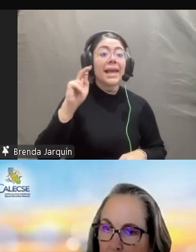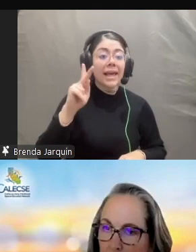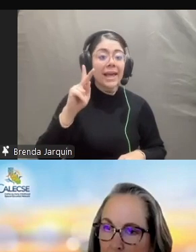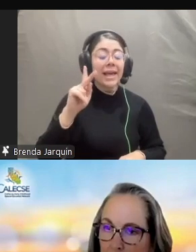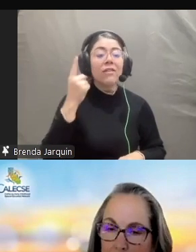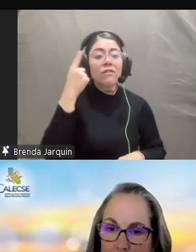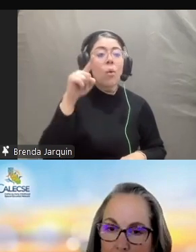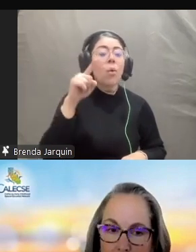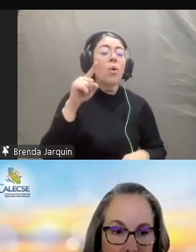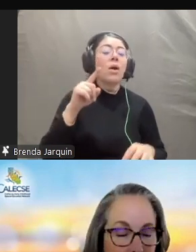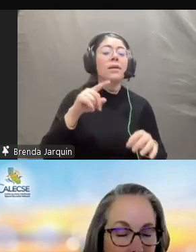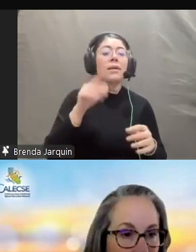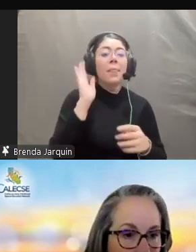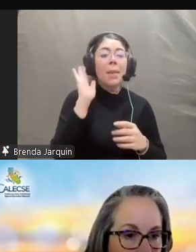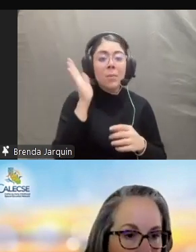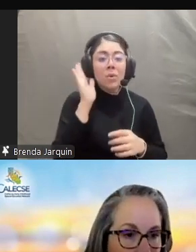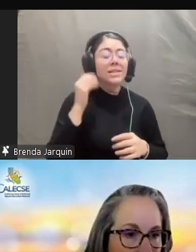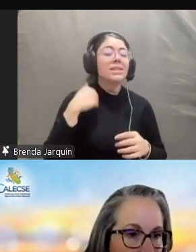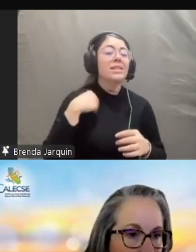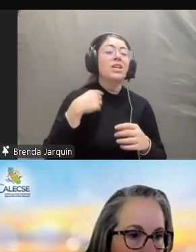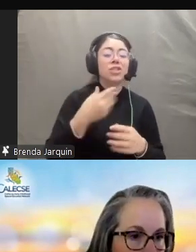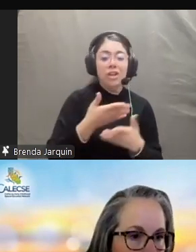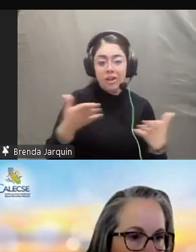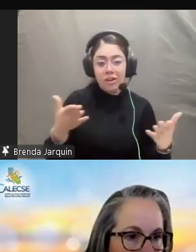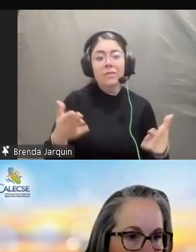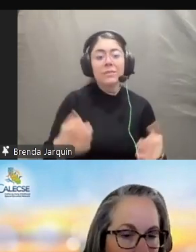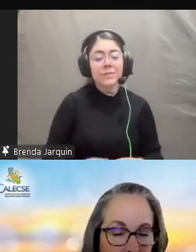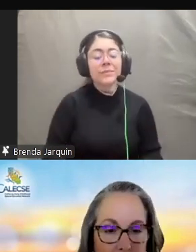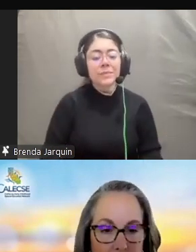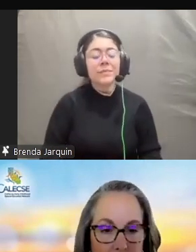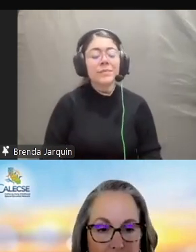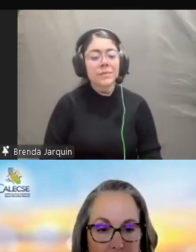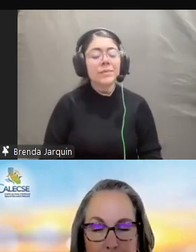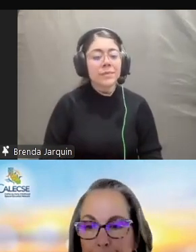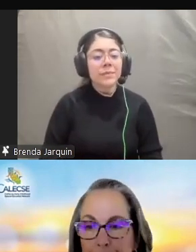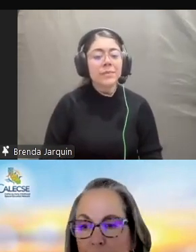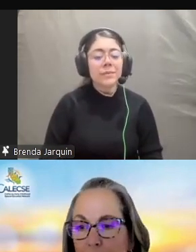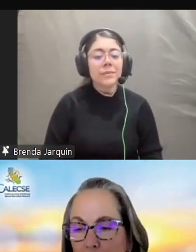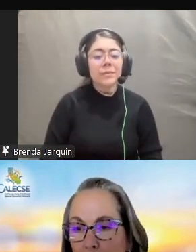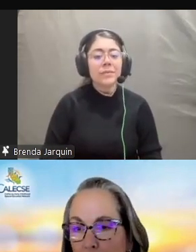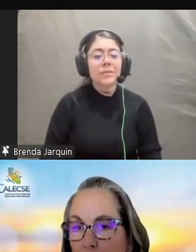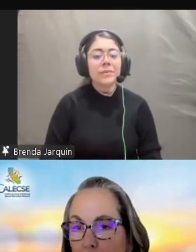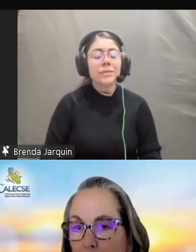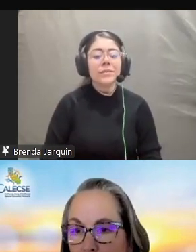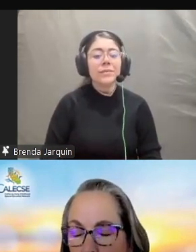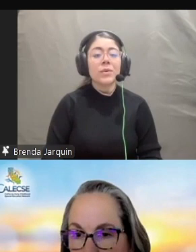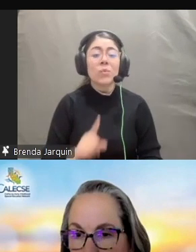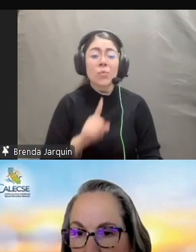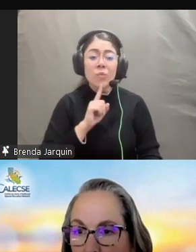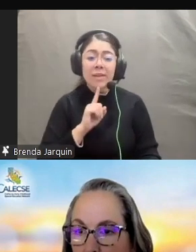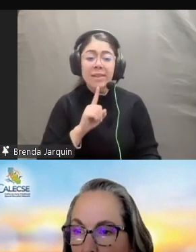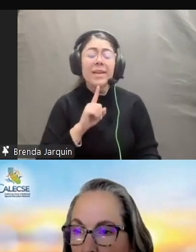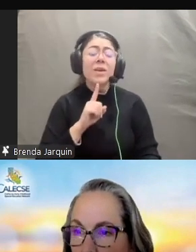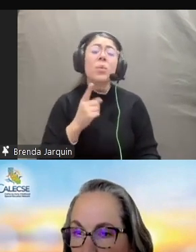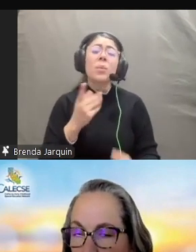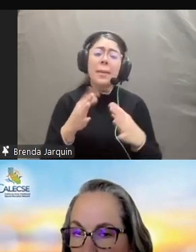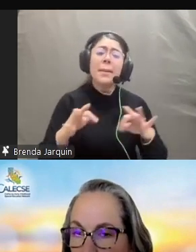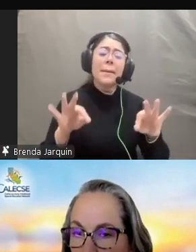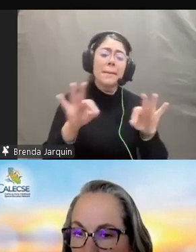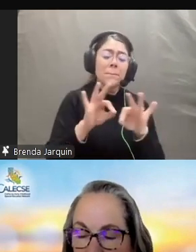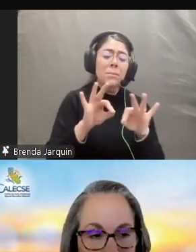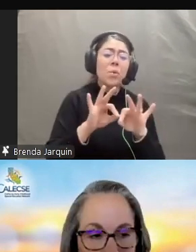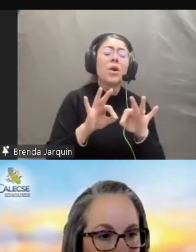Next slide, please. So really the resources needed to identify and requirements